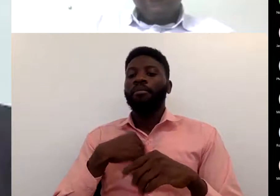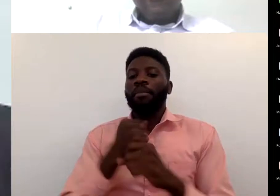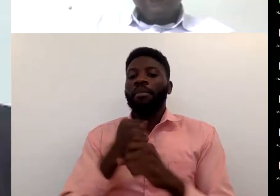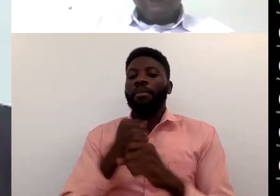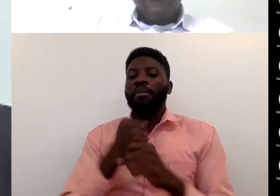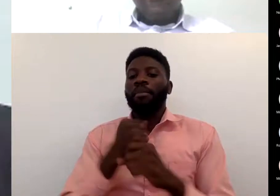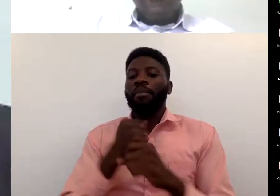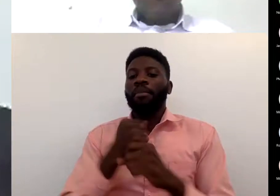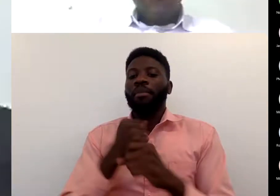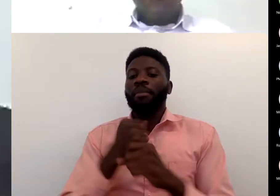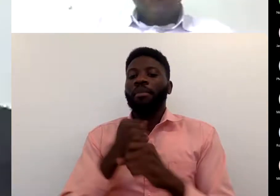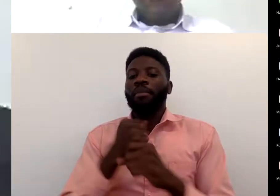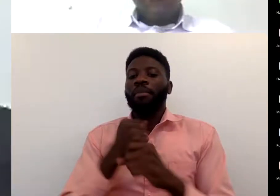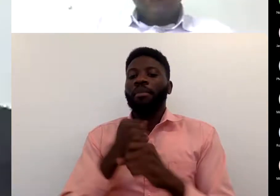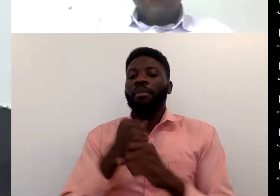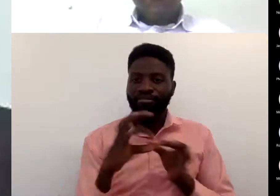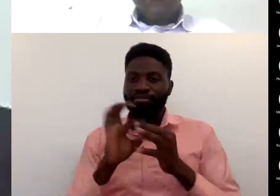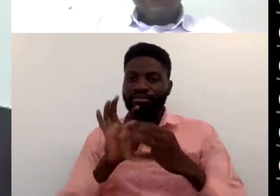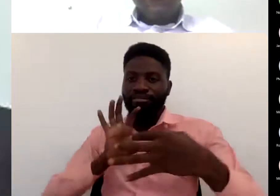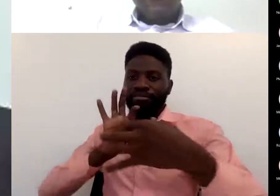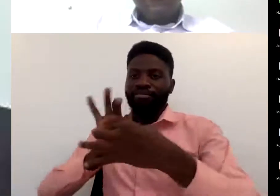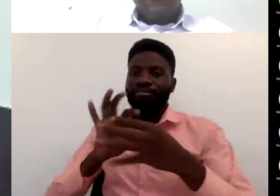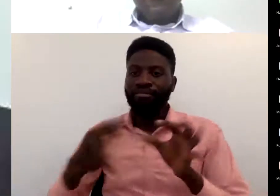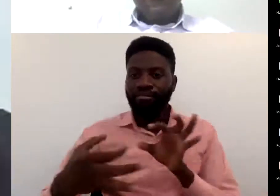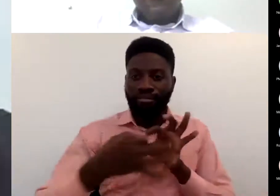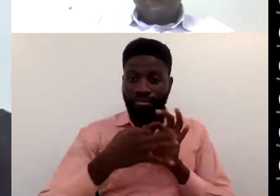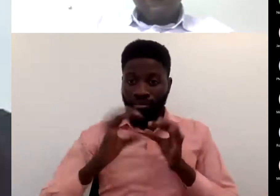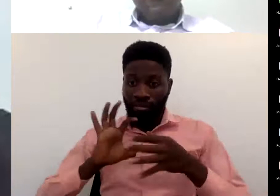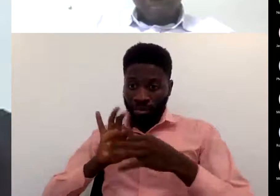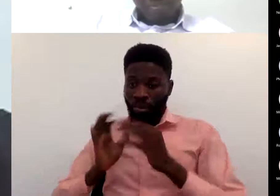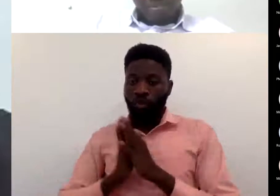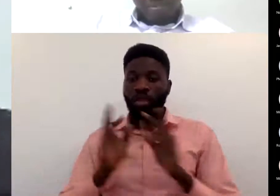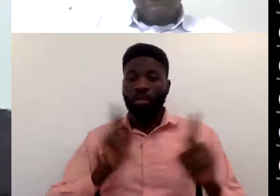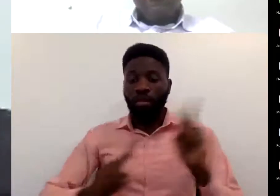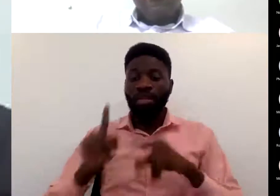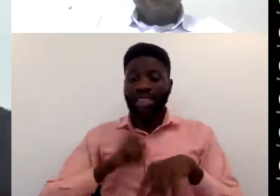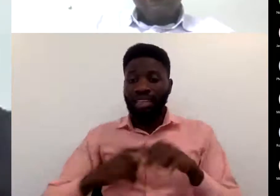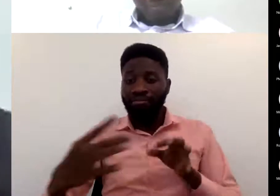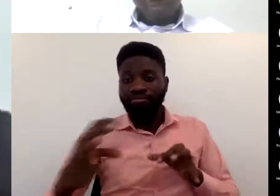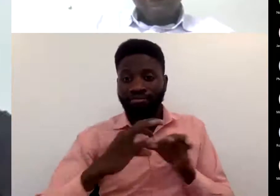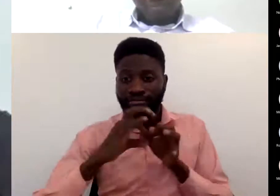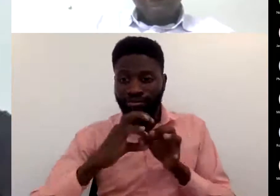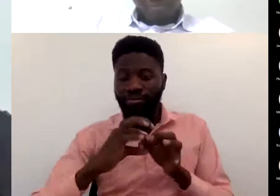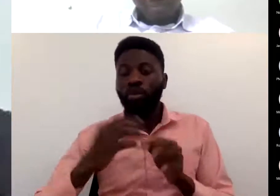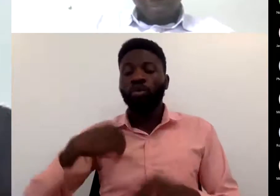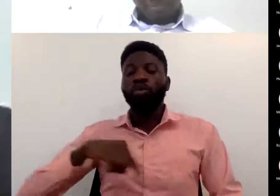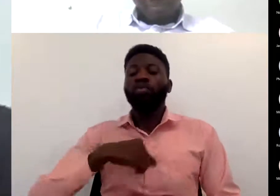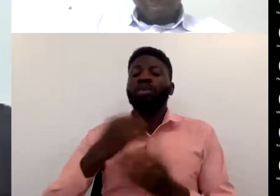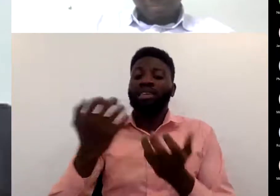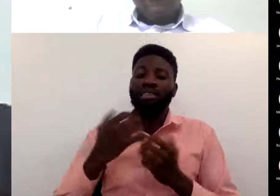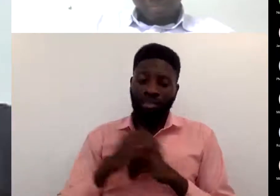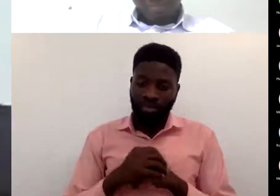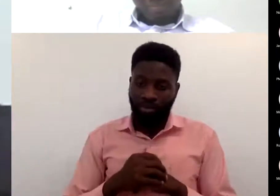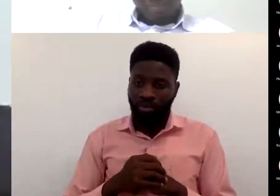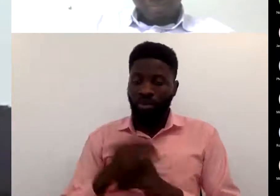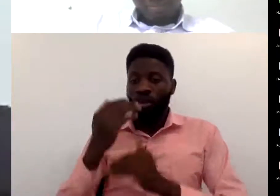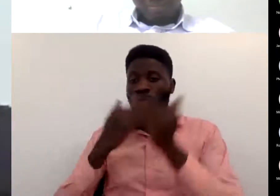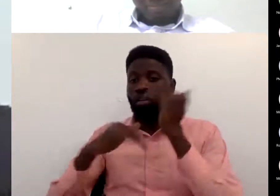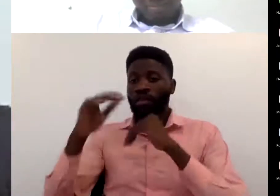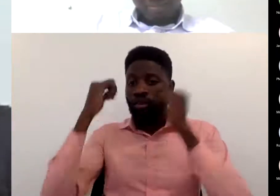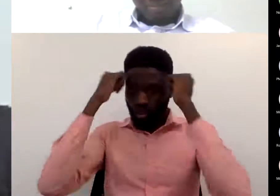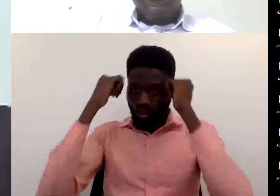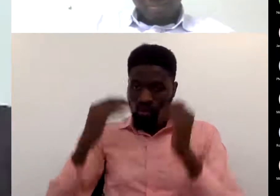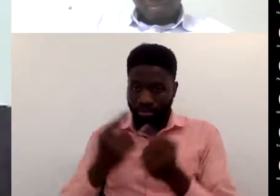connecting with people. And it's that connection that you need, either now as a university student or later